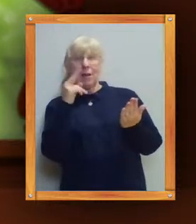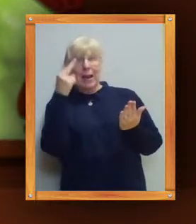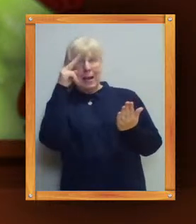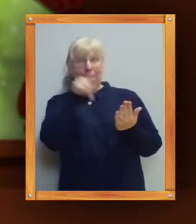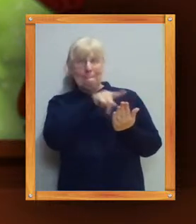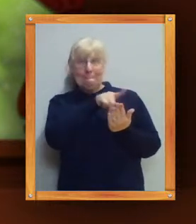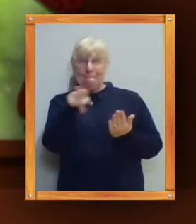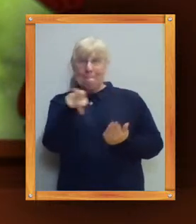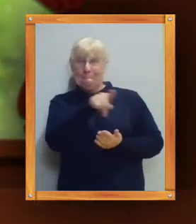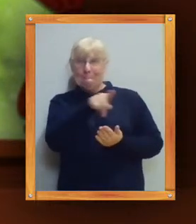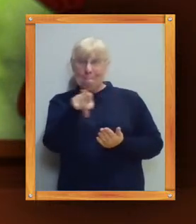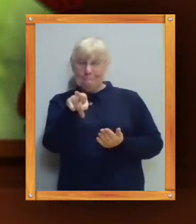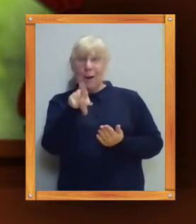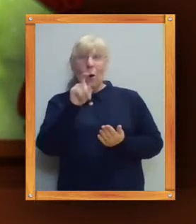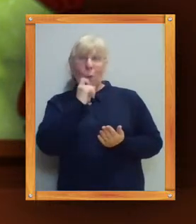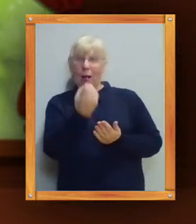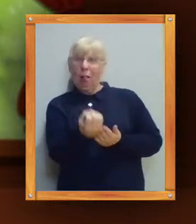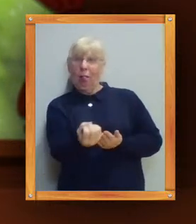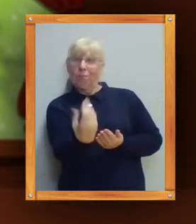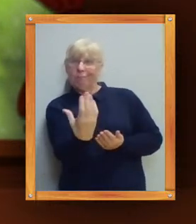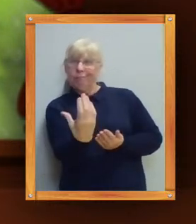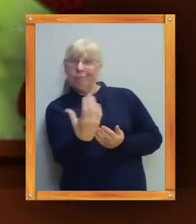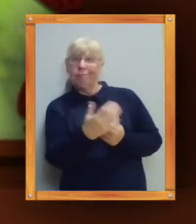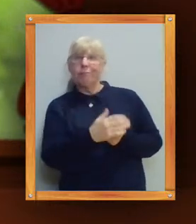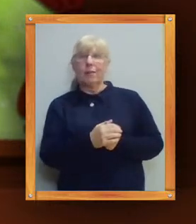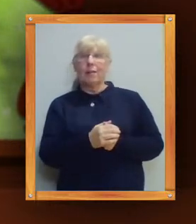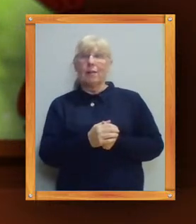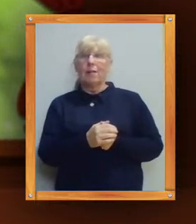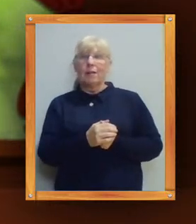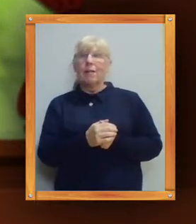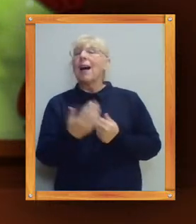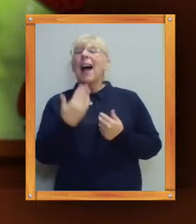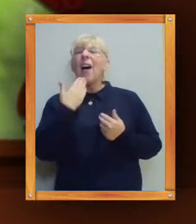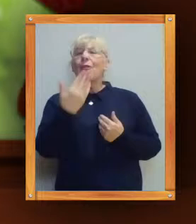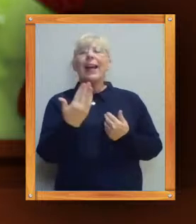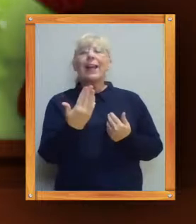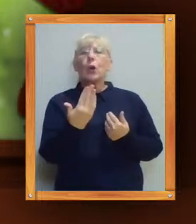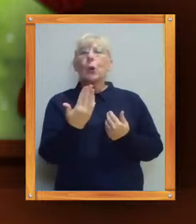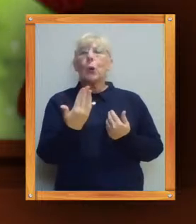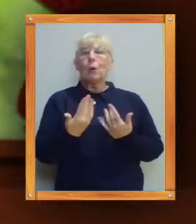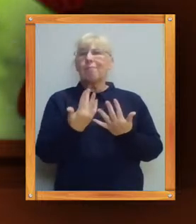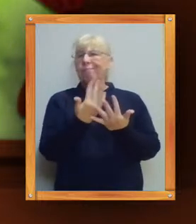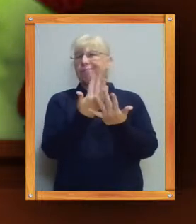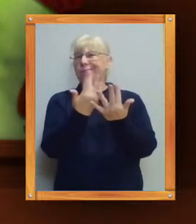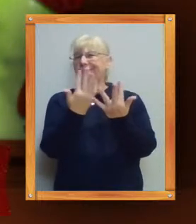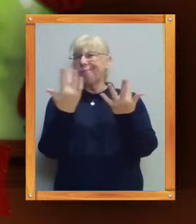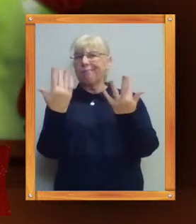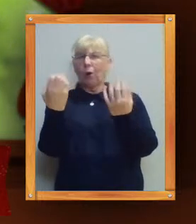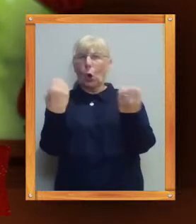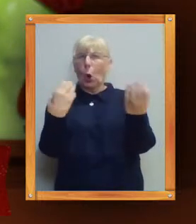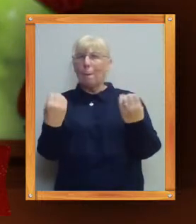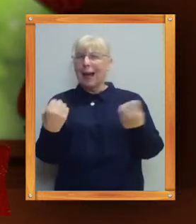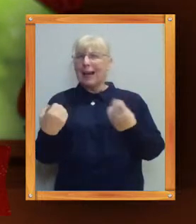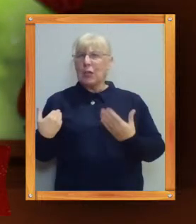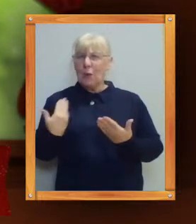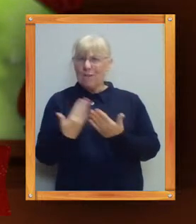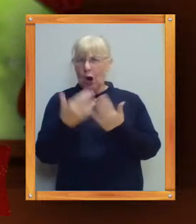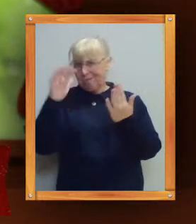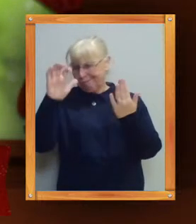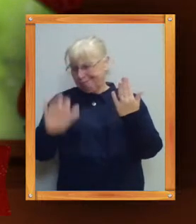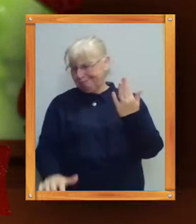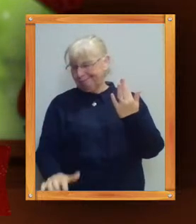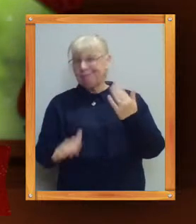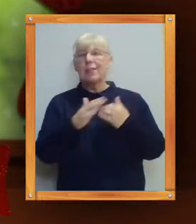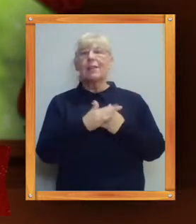who's been commenting, and we can see hundreds of you getting in touch tonight. And don't forget, if you are watching me on Facebook, but you have access